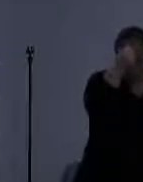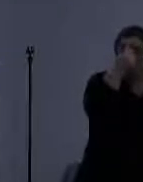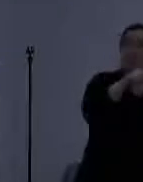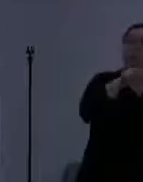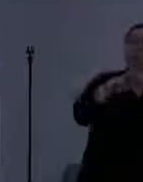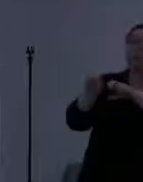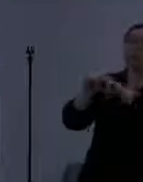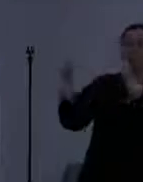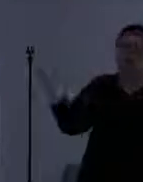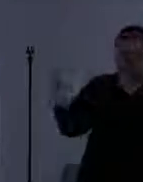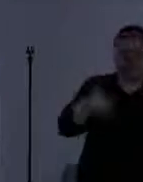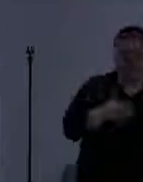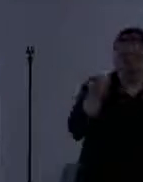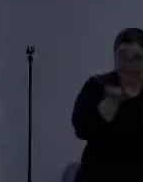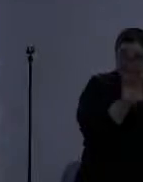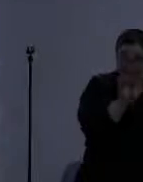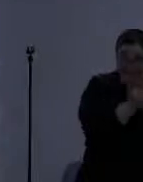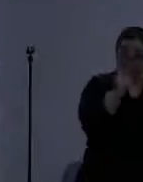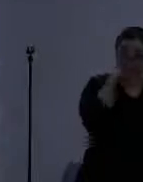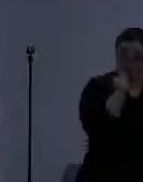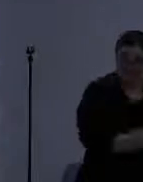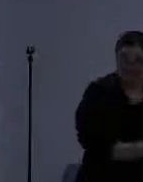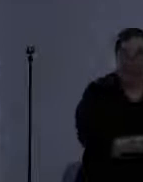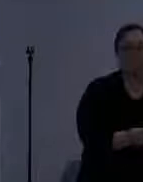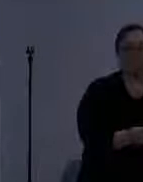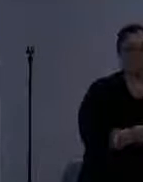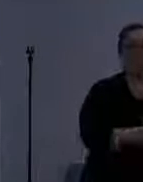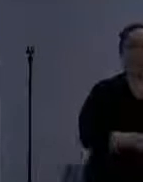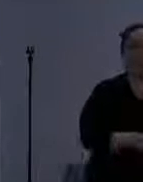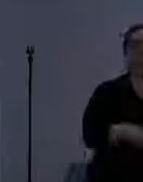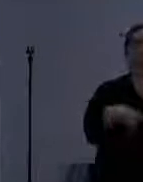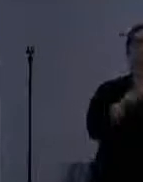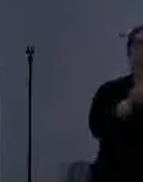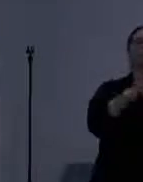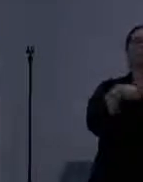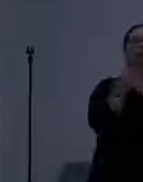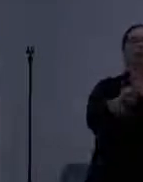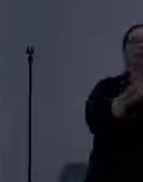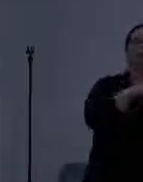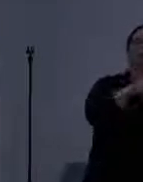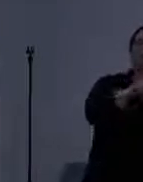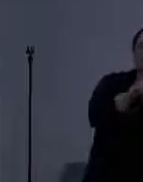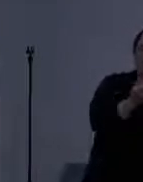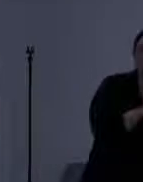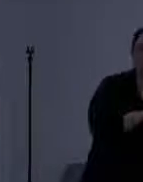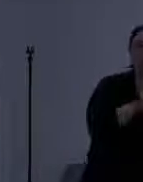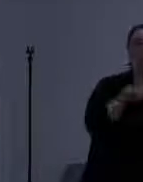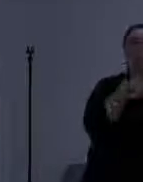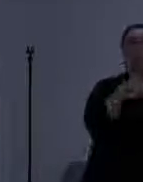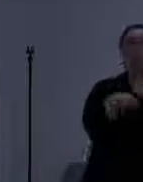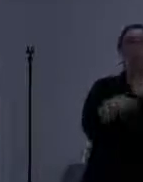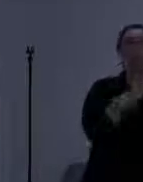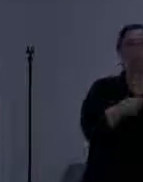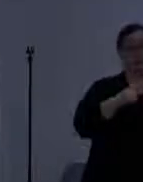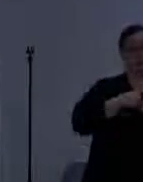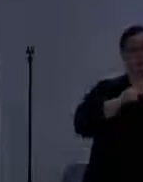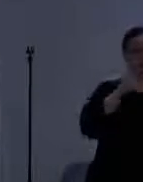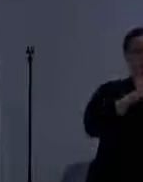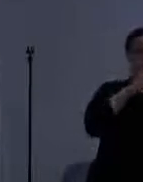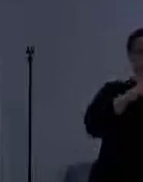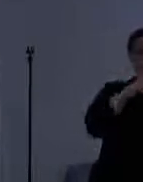It's providing tools and resources. So things like on our website, we have what's called a